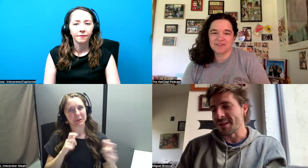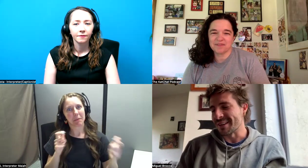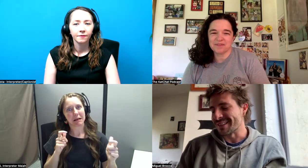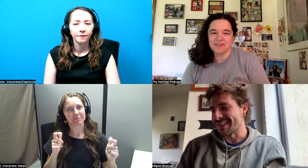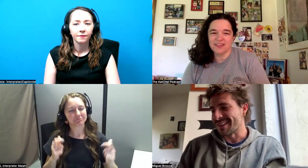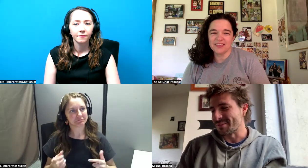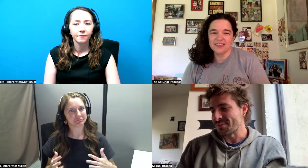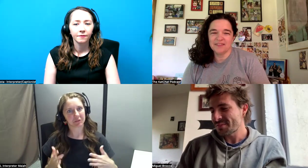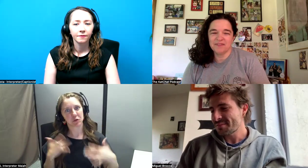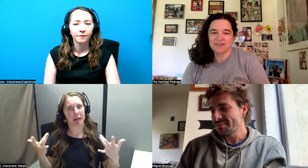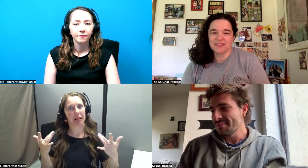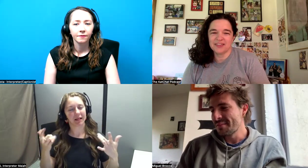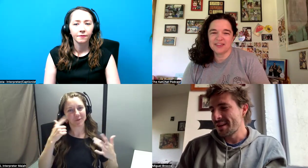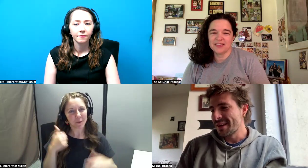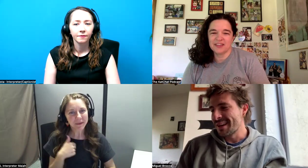for me. And